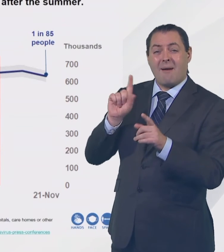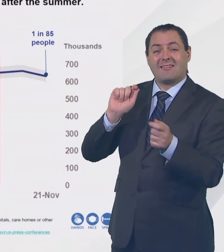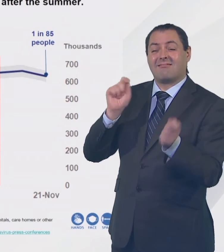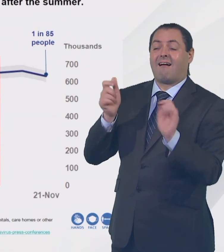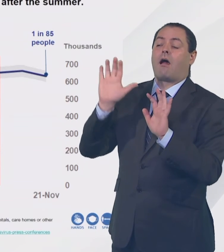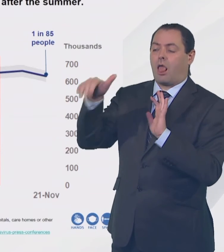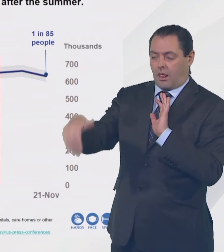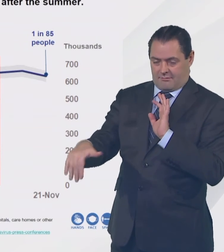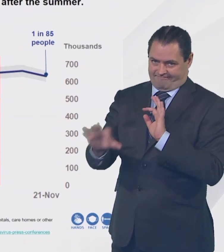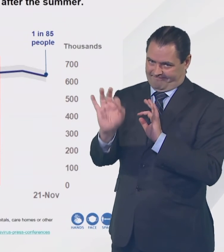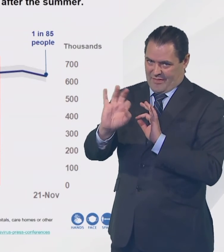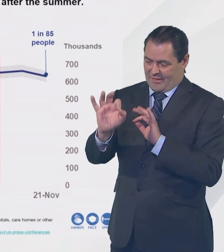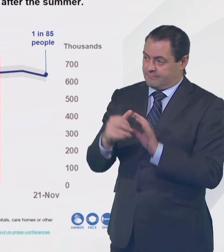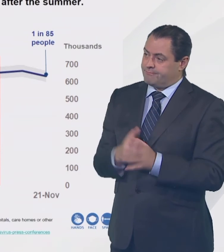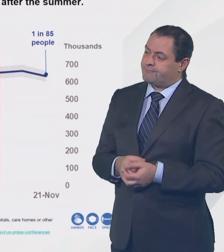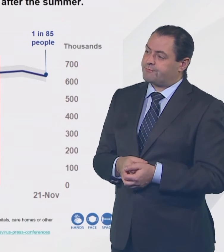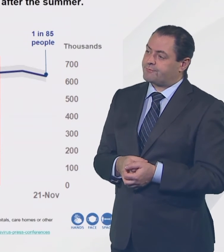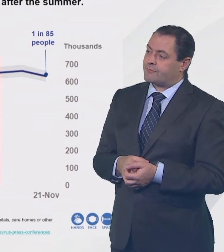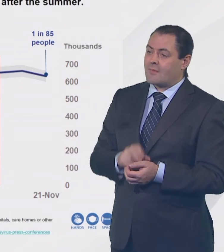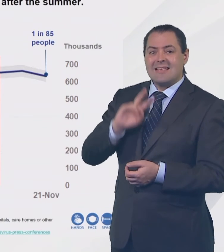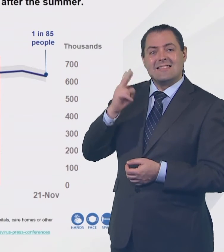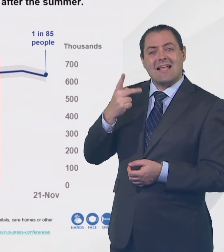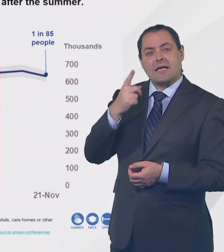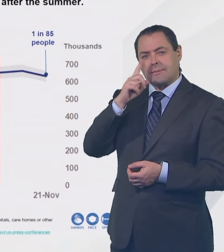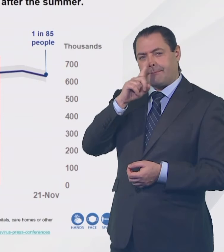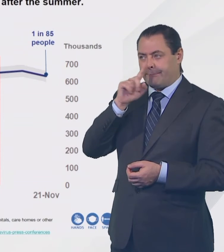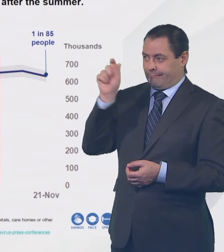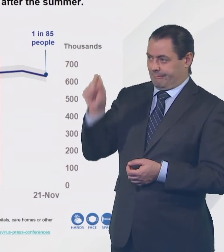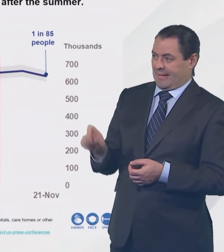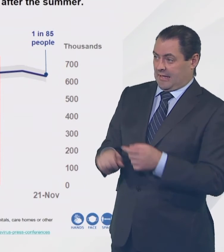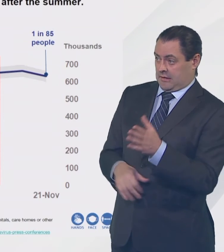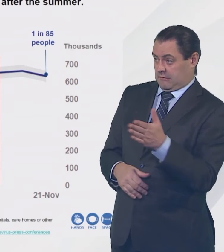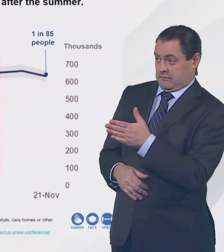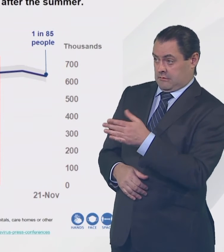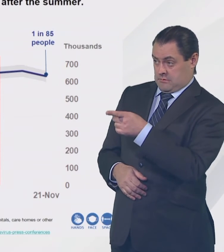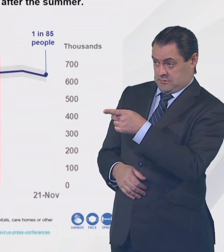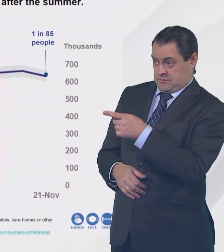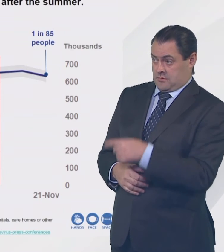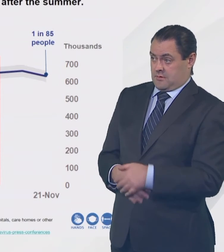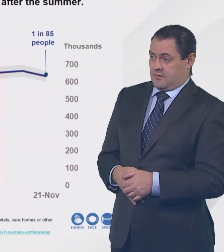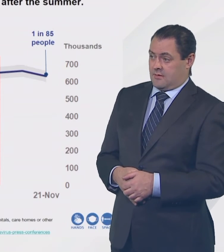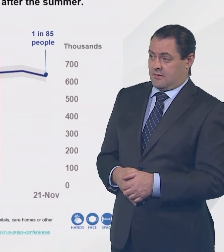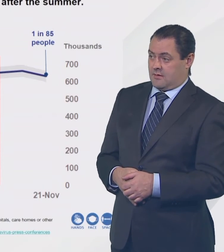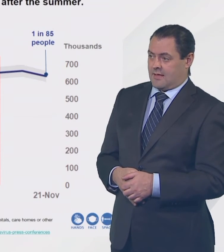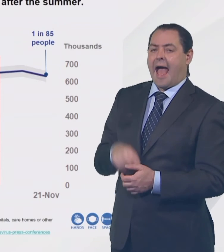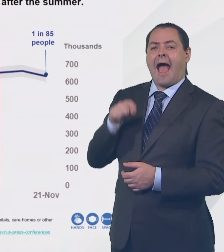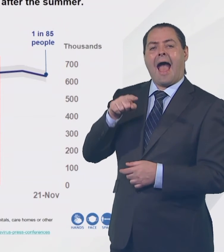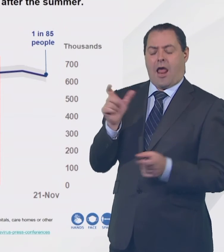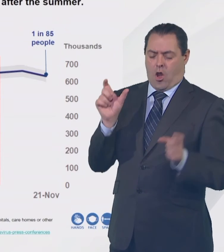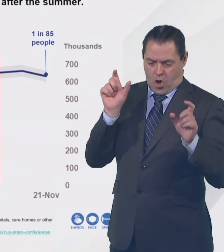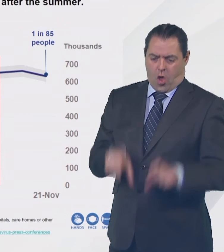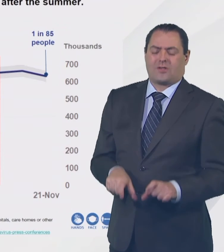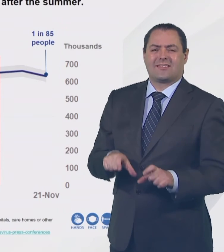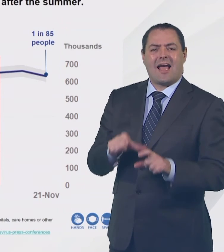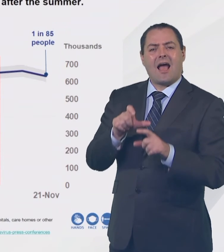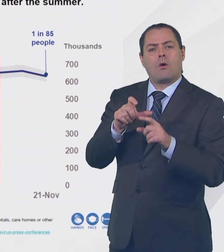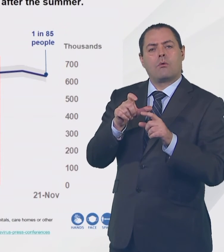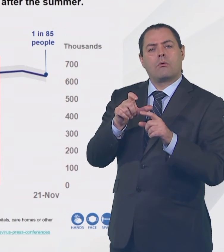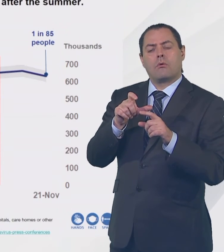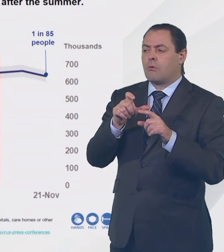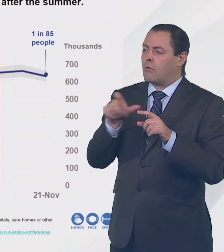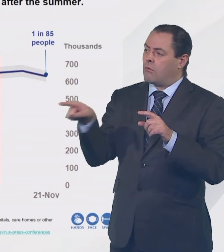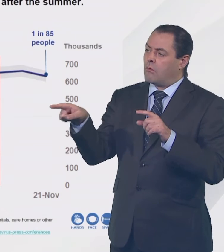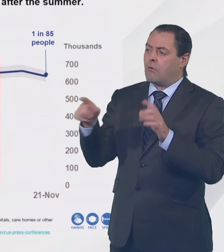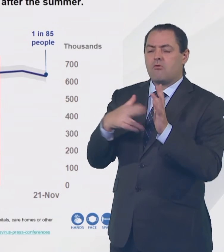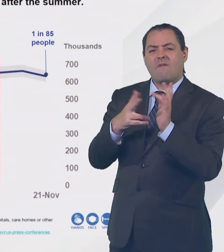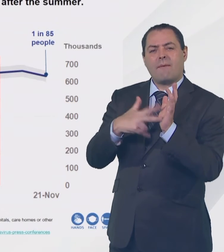negative situation and shrinking. The second bar shows when the national restrictions were introduced on the 5th of November.